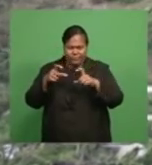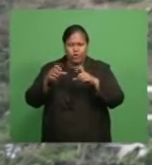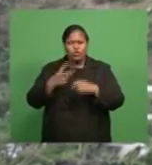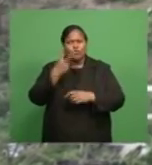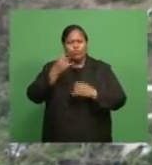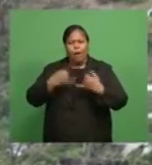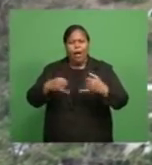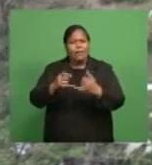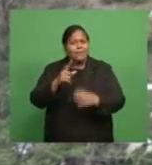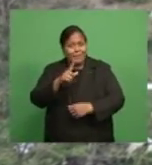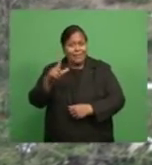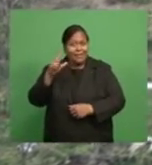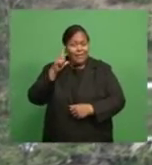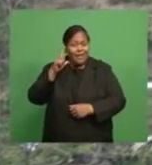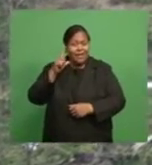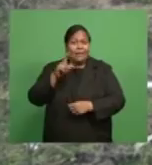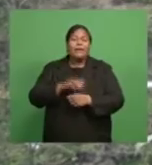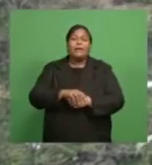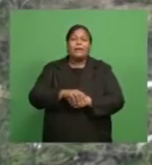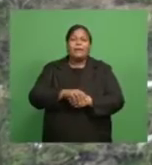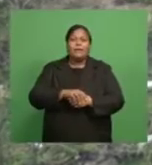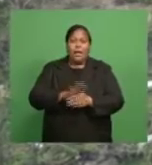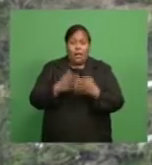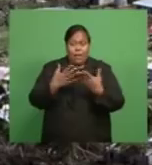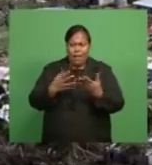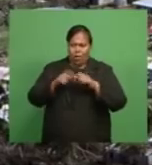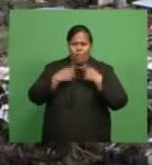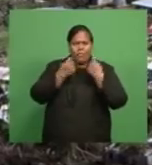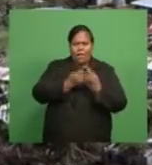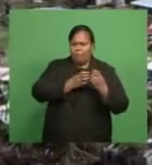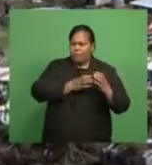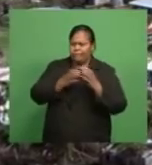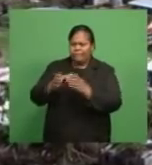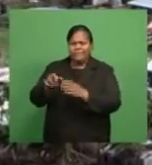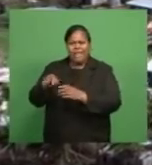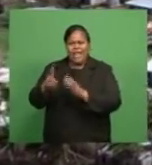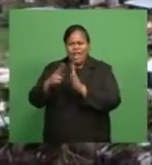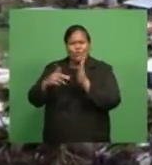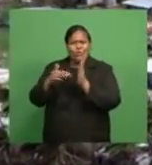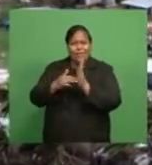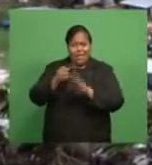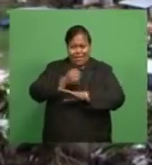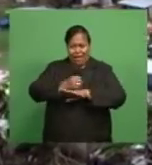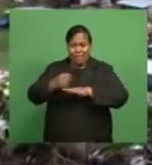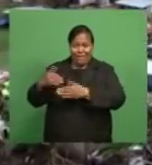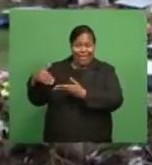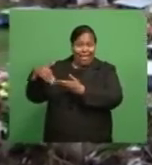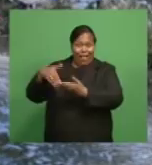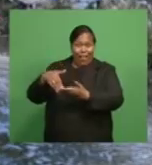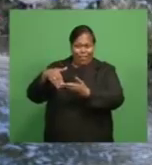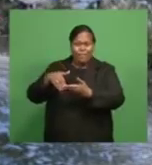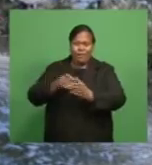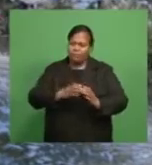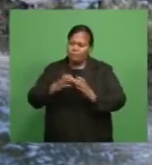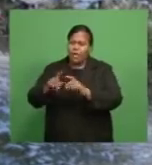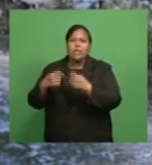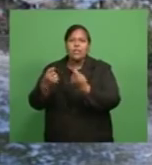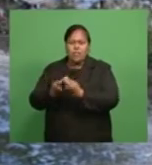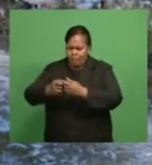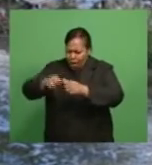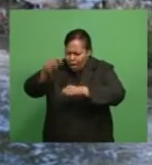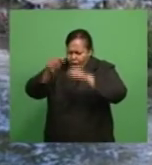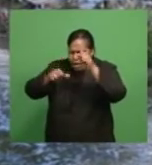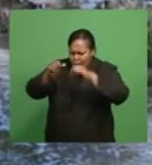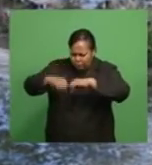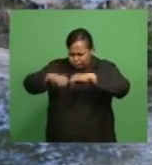yesterday. An immediate situation overview team, with the assistance of the New Zealand government, was deployed to carry out assessment and